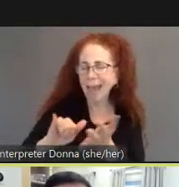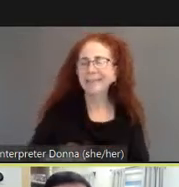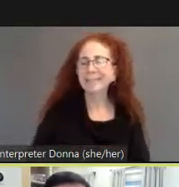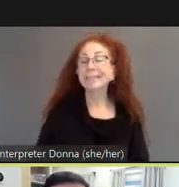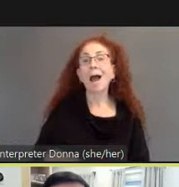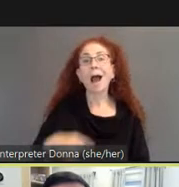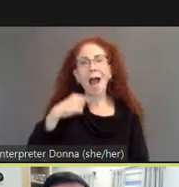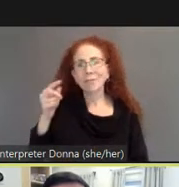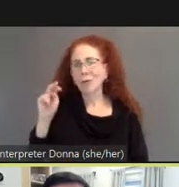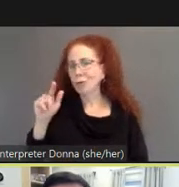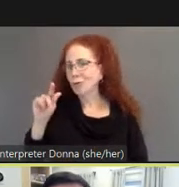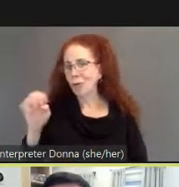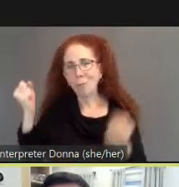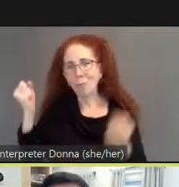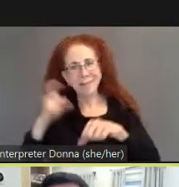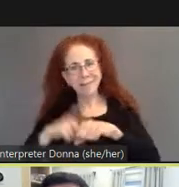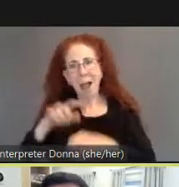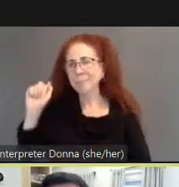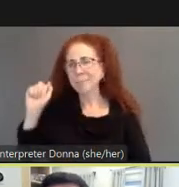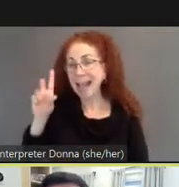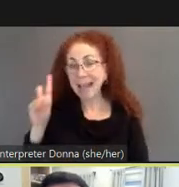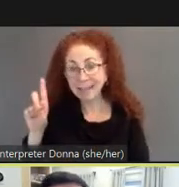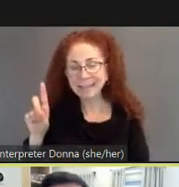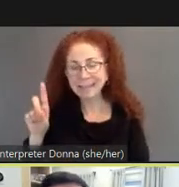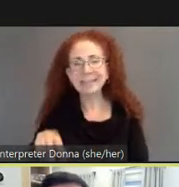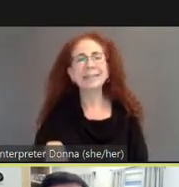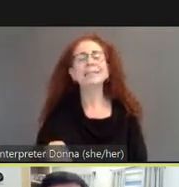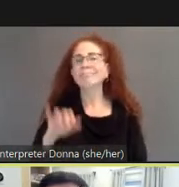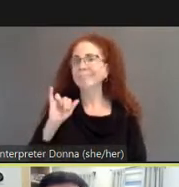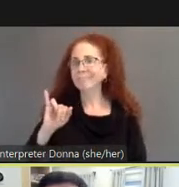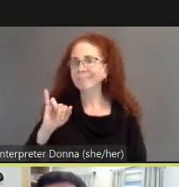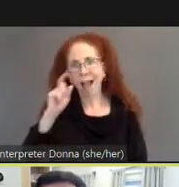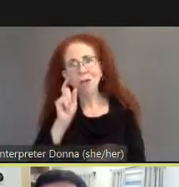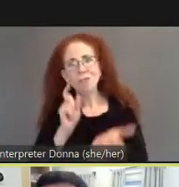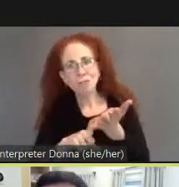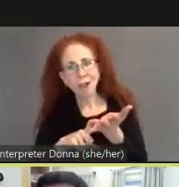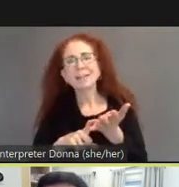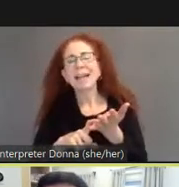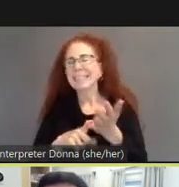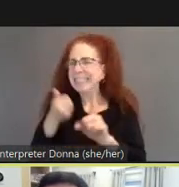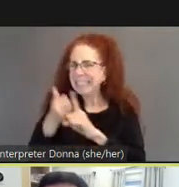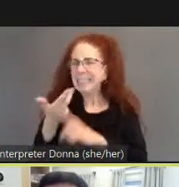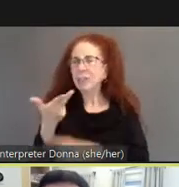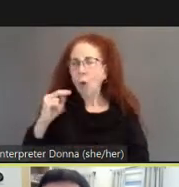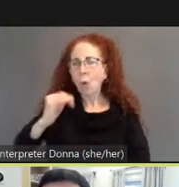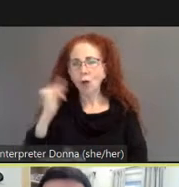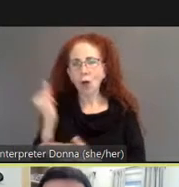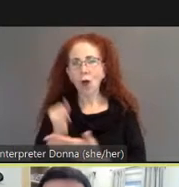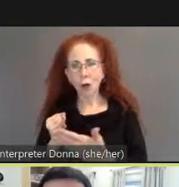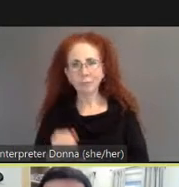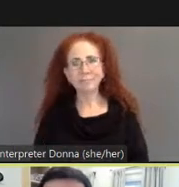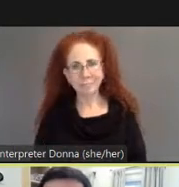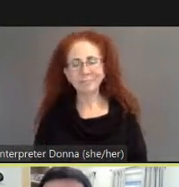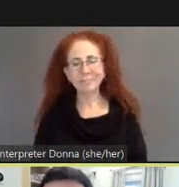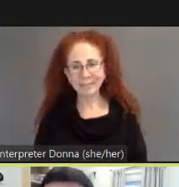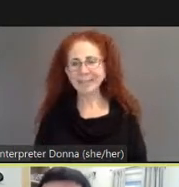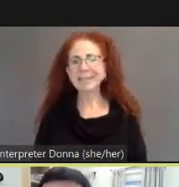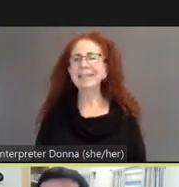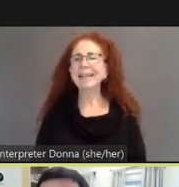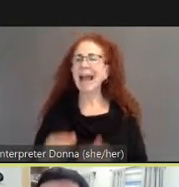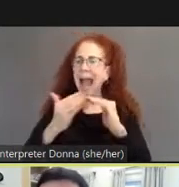several times that audio description, I've recognized, is really an art within itself, developing